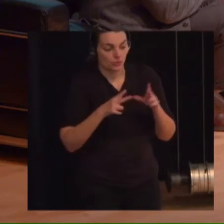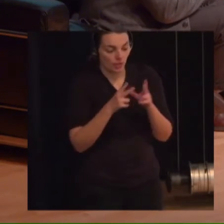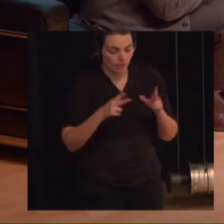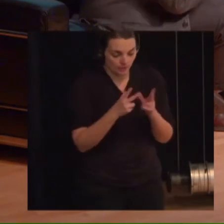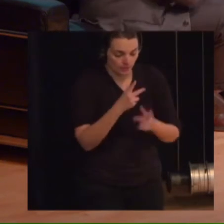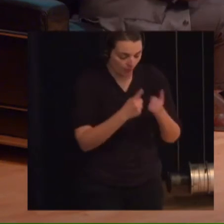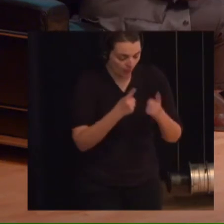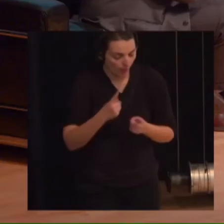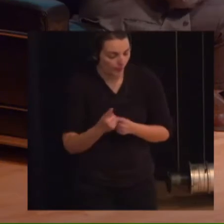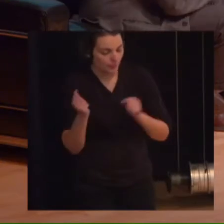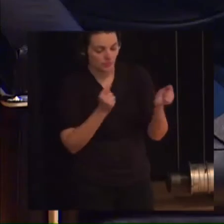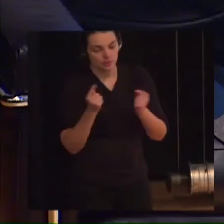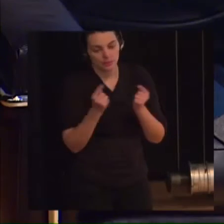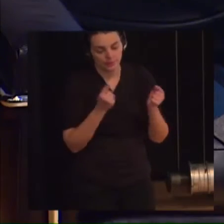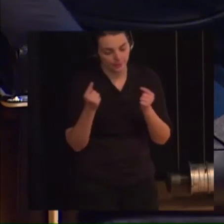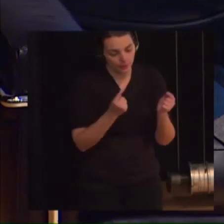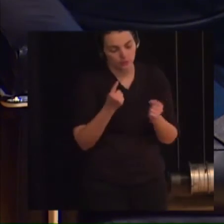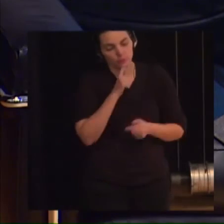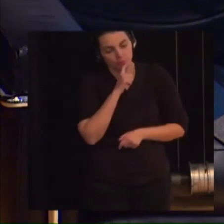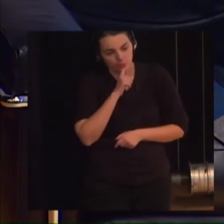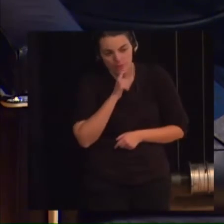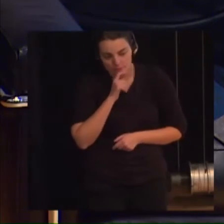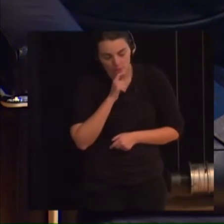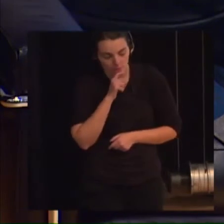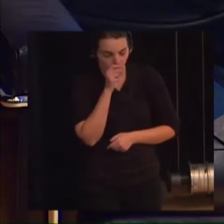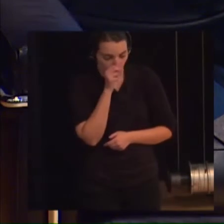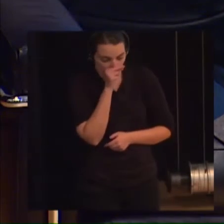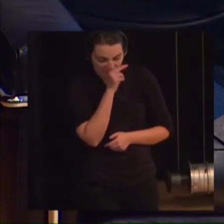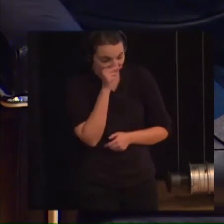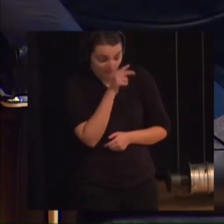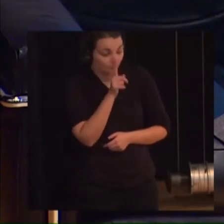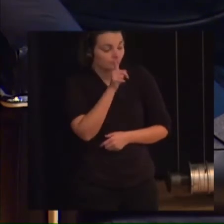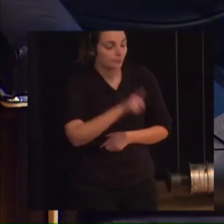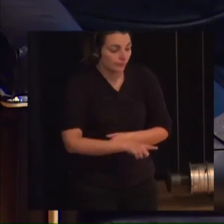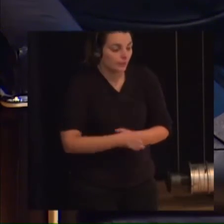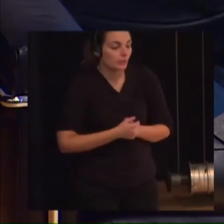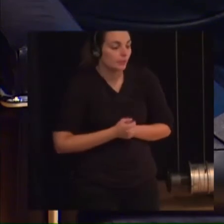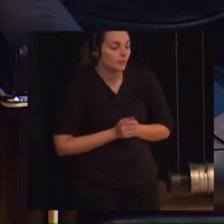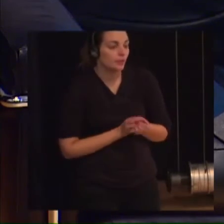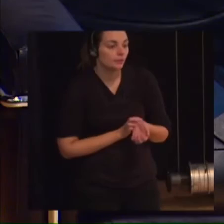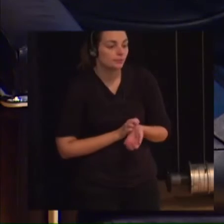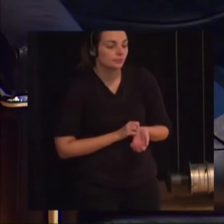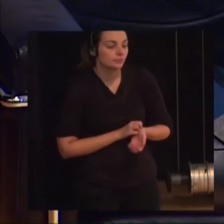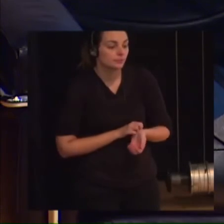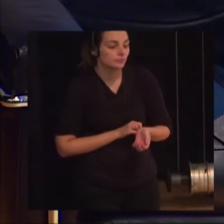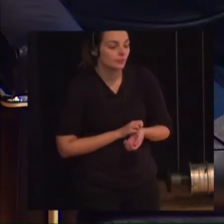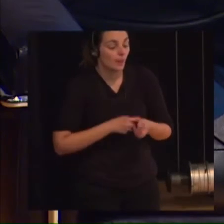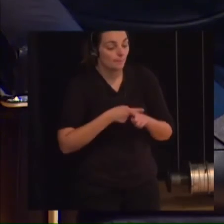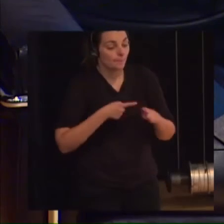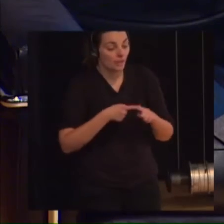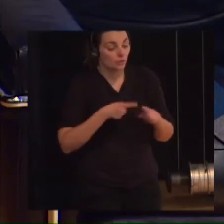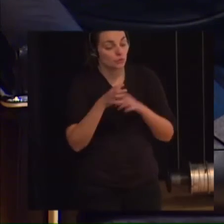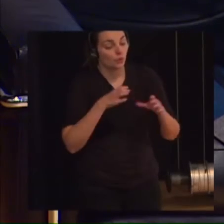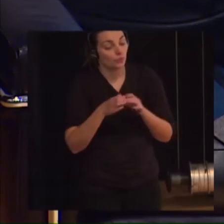drive part of the way the media looks at the information, and to what extent it's trustworthy, it's